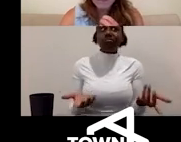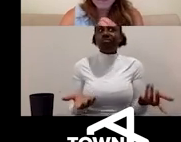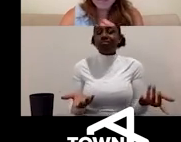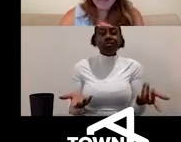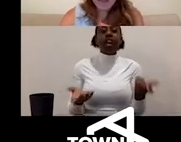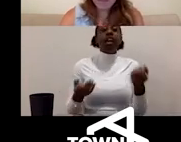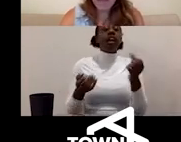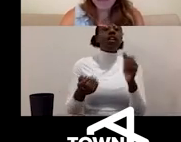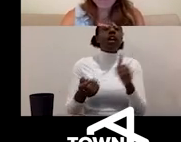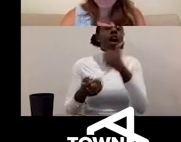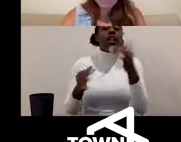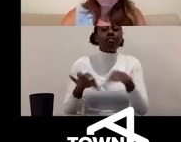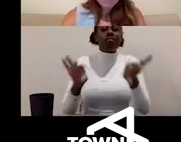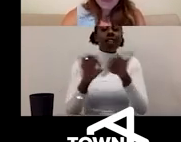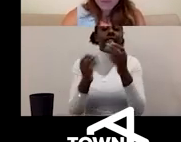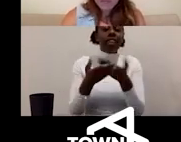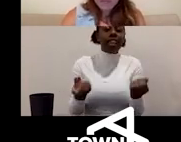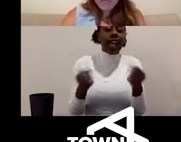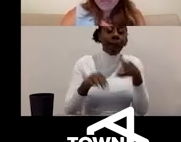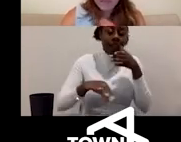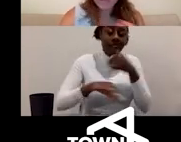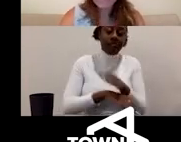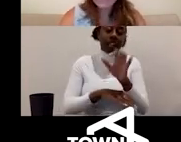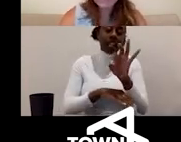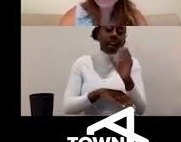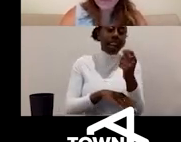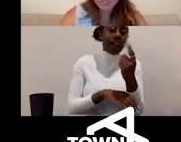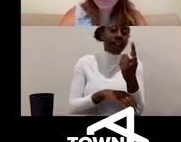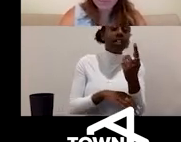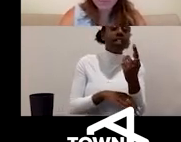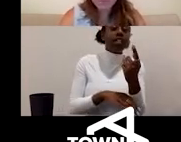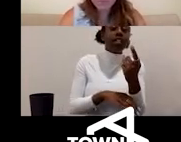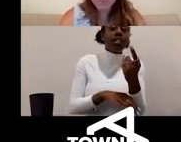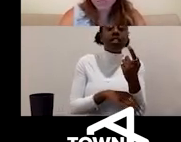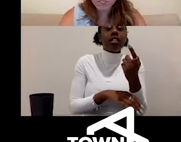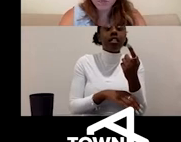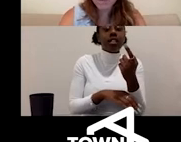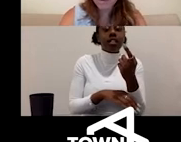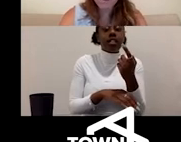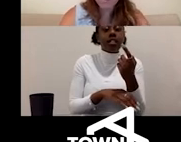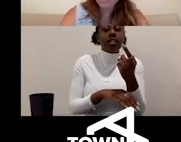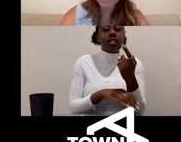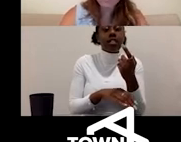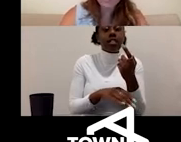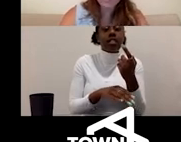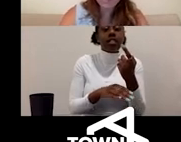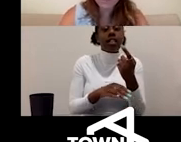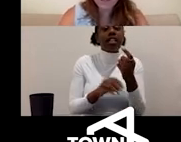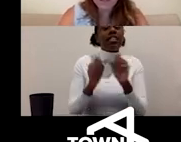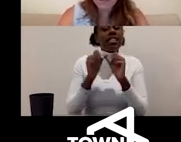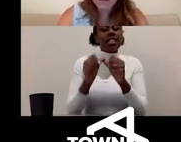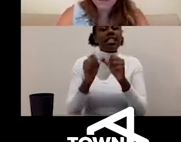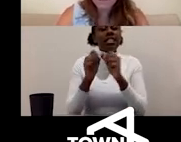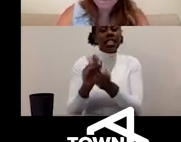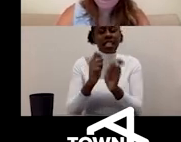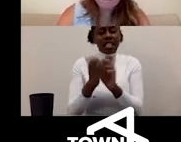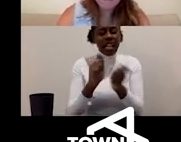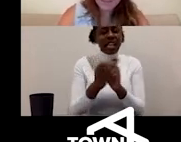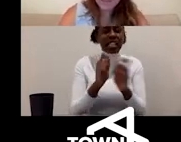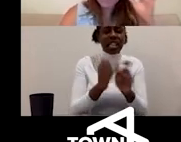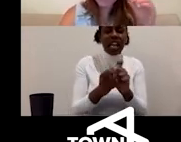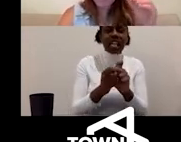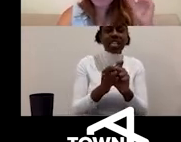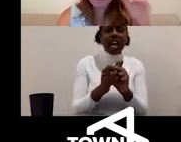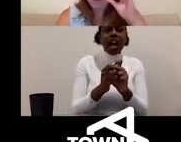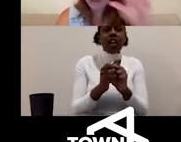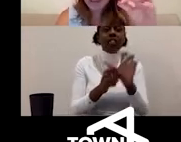Another significant thing that happens after September 11th is the repeated revision by the Bush administration of what are called attorney general guidelines.